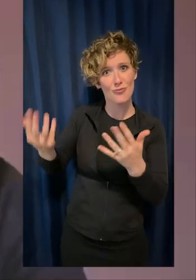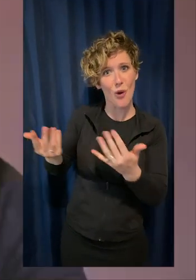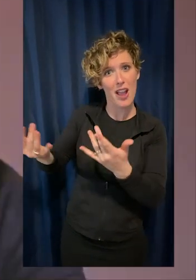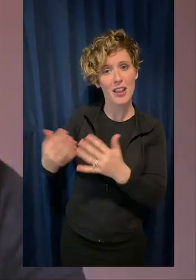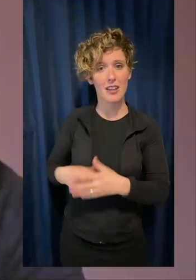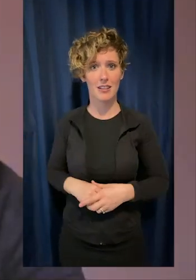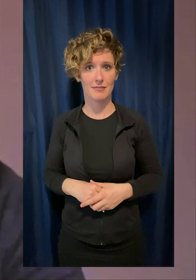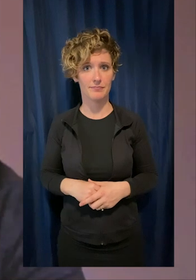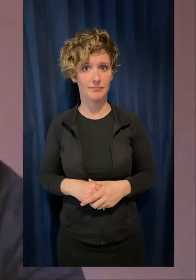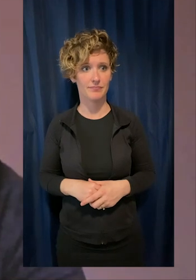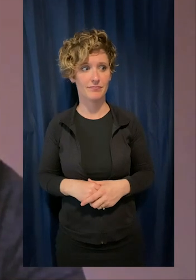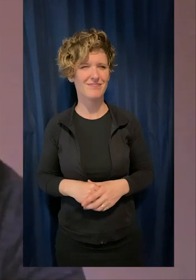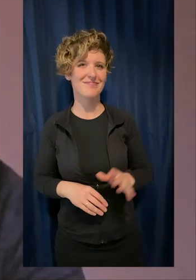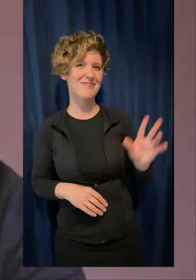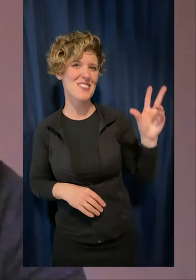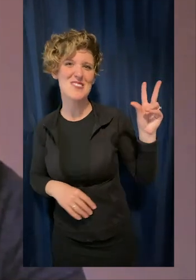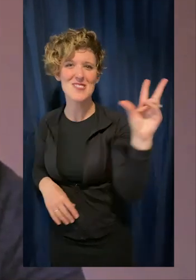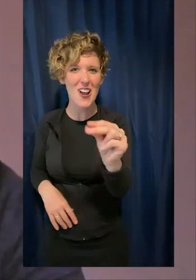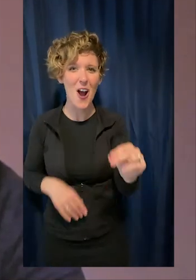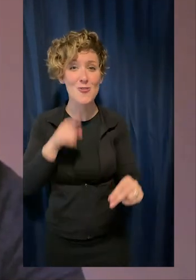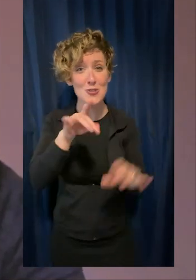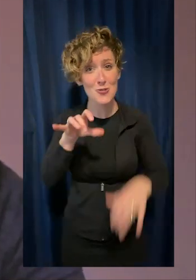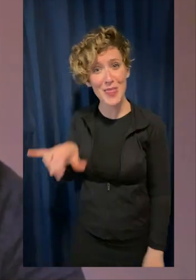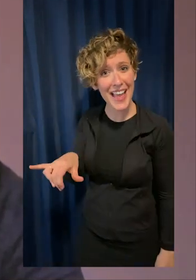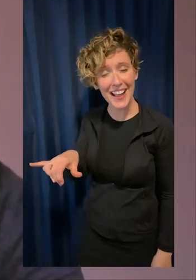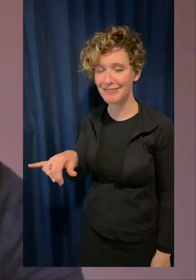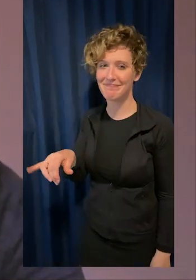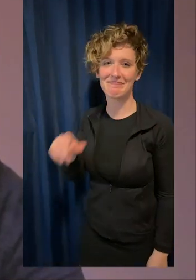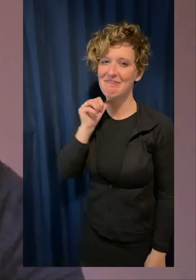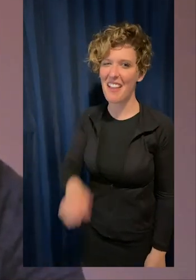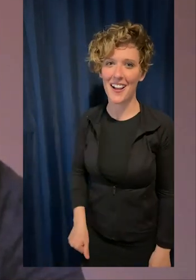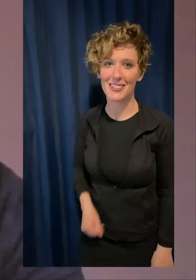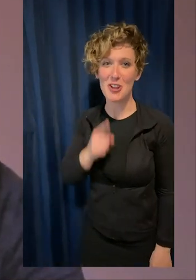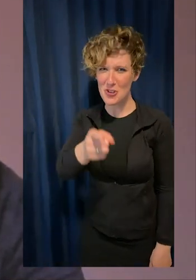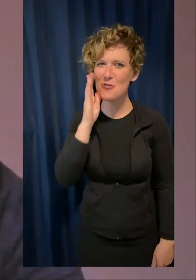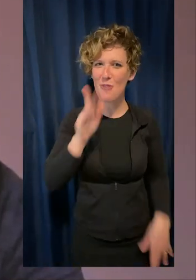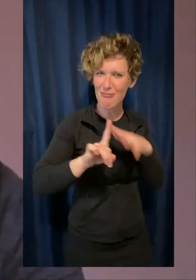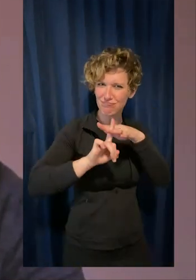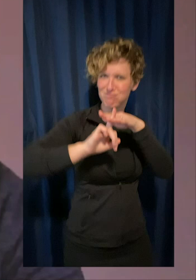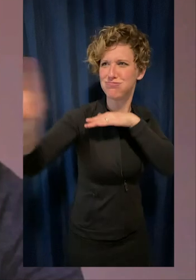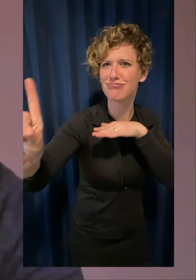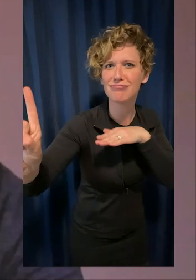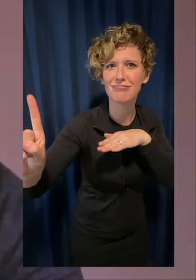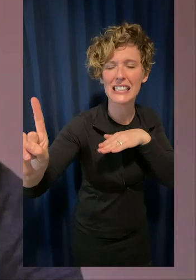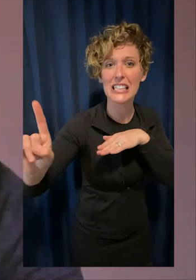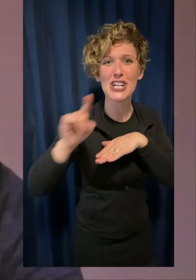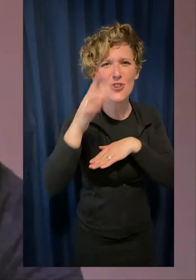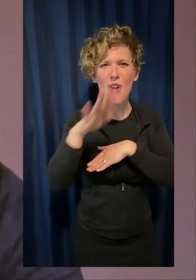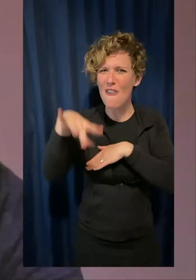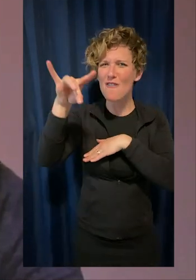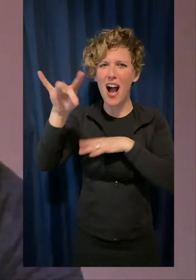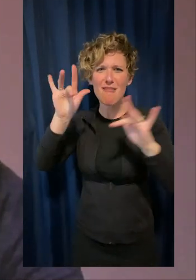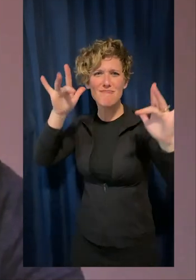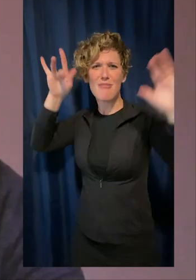No, that's not for you. Somehow you'll escape all that waiting and staying. You'll find the bright places where boom